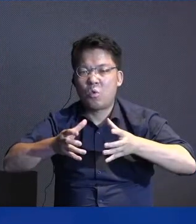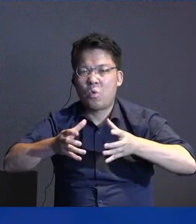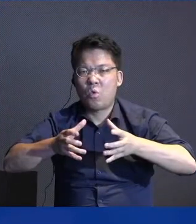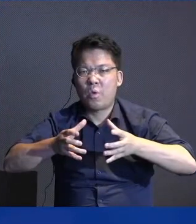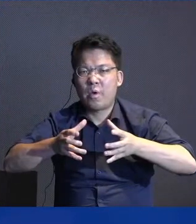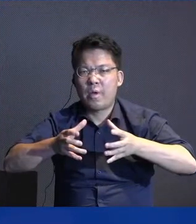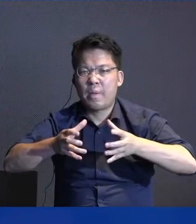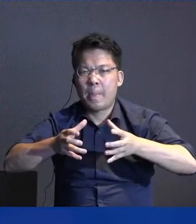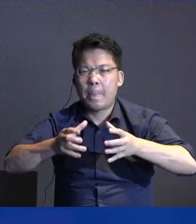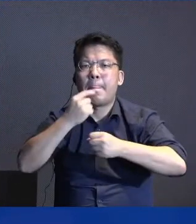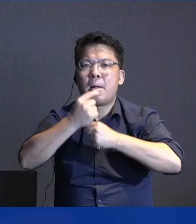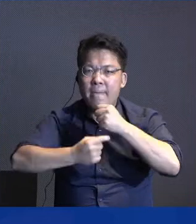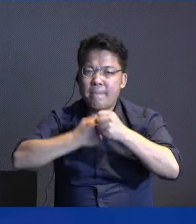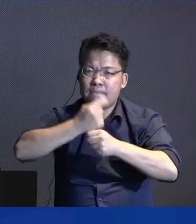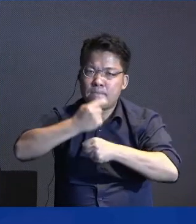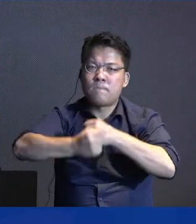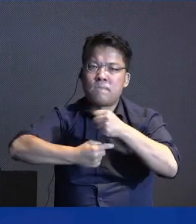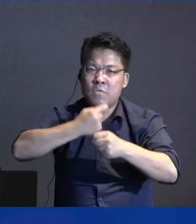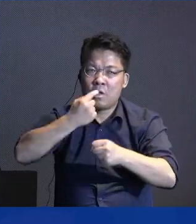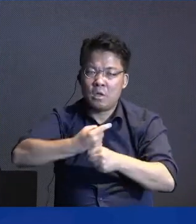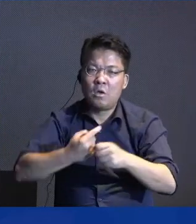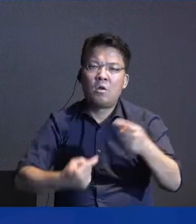year.